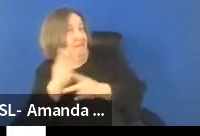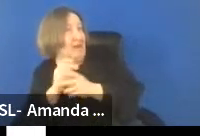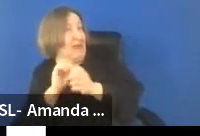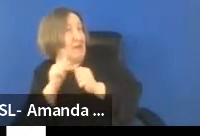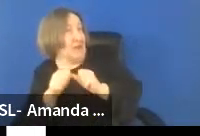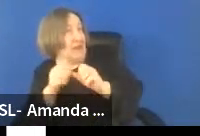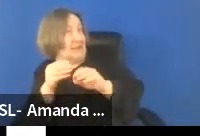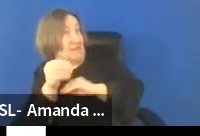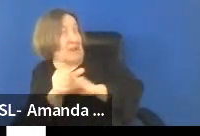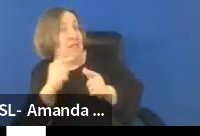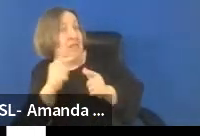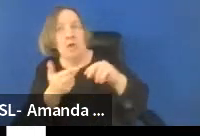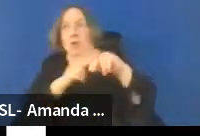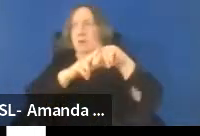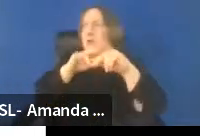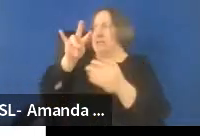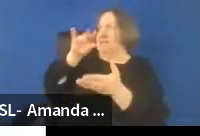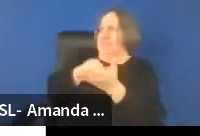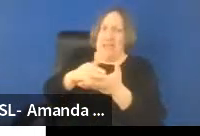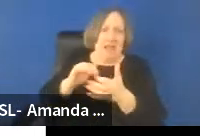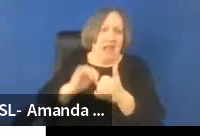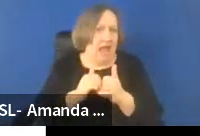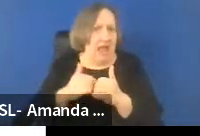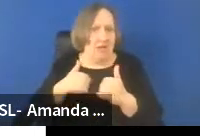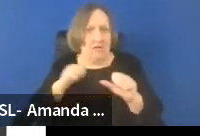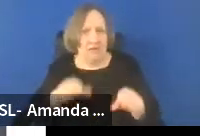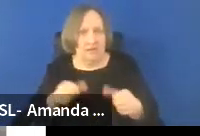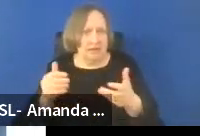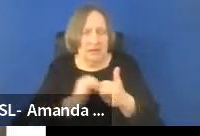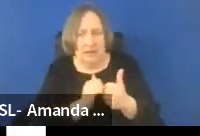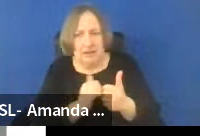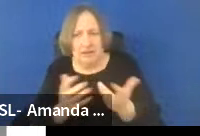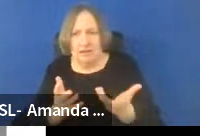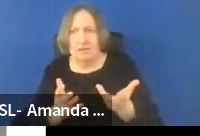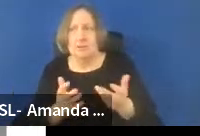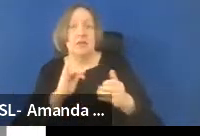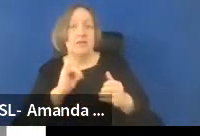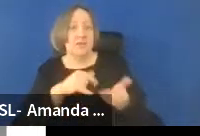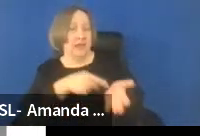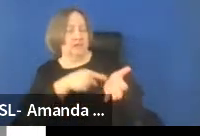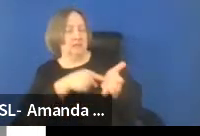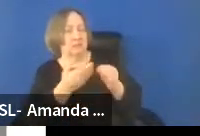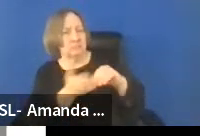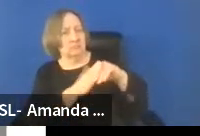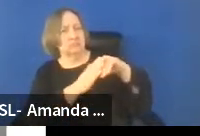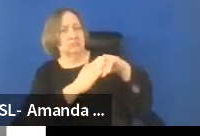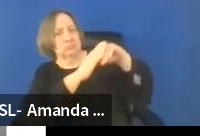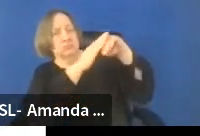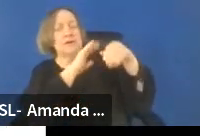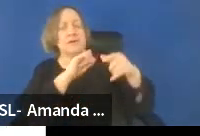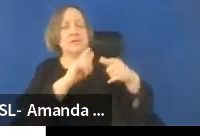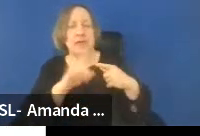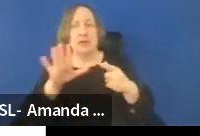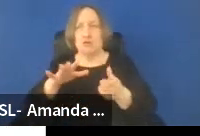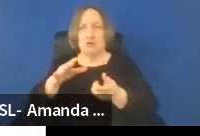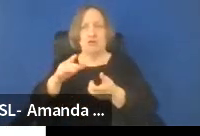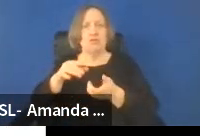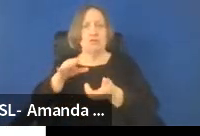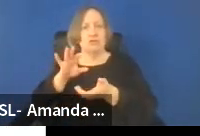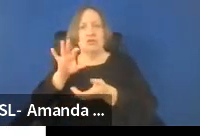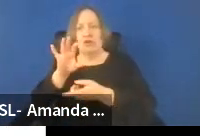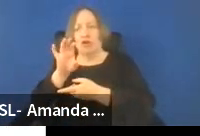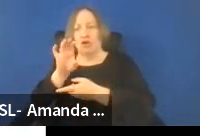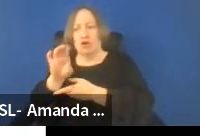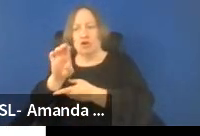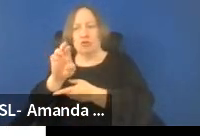and it's $7,000, and it's like, well, you know, what do I do? On top of that mounting debt, Trayla's credit score took a hit, making it more difficult